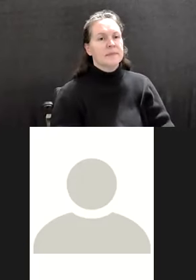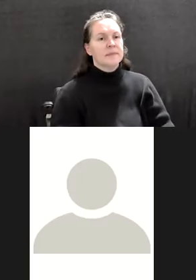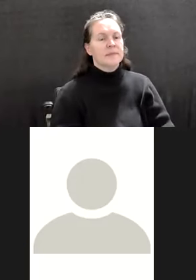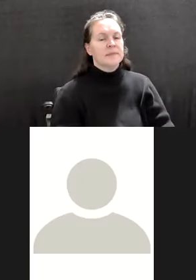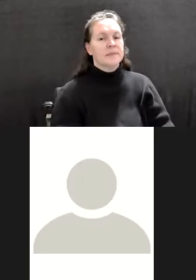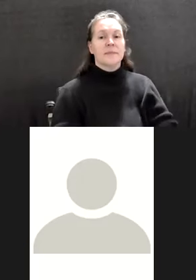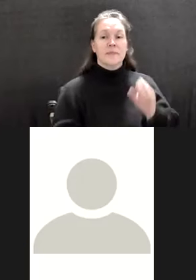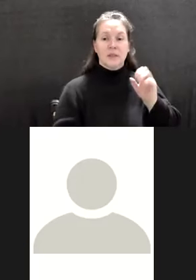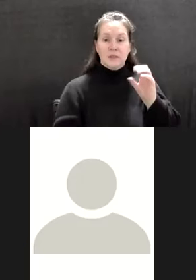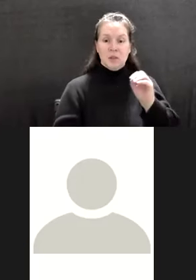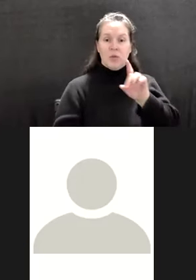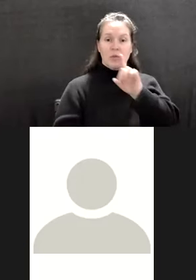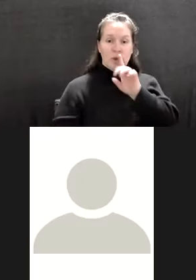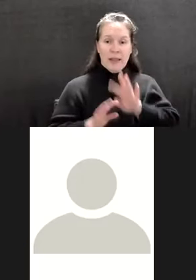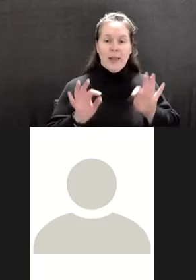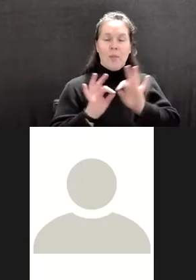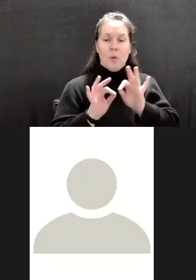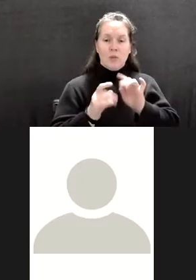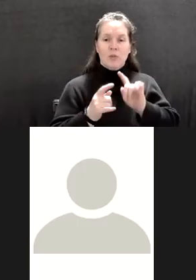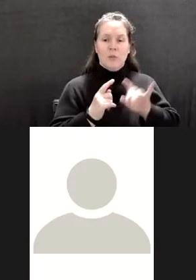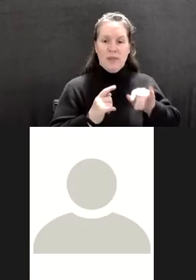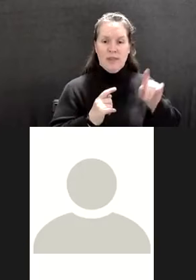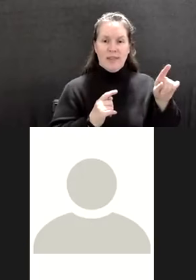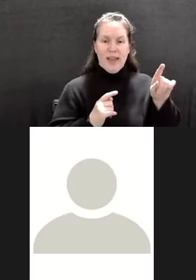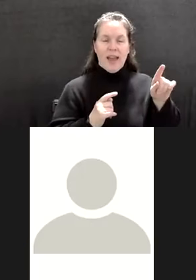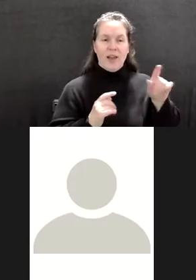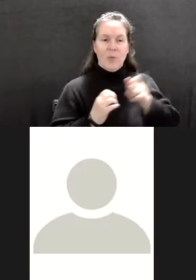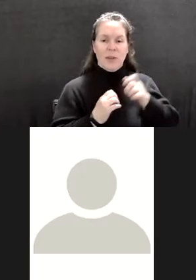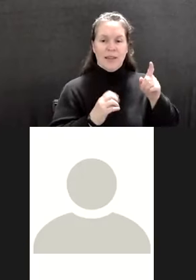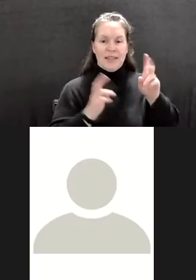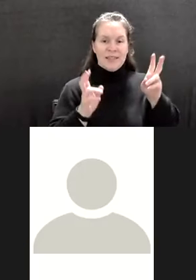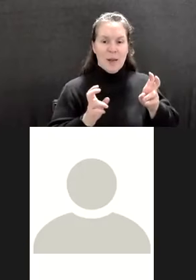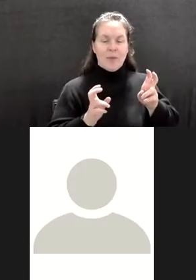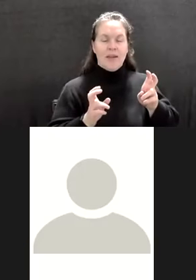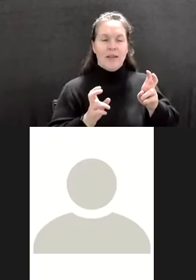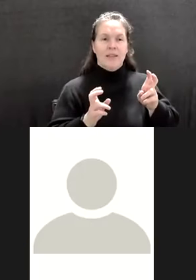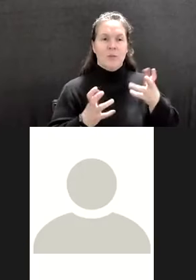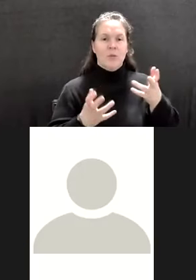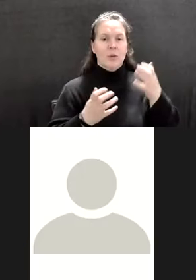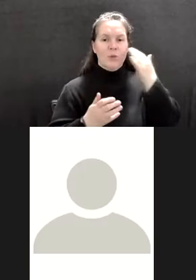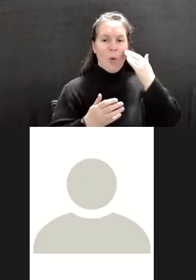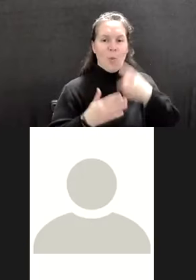And so it'll be really important too that we look at what this topic is, because